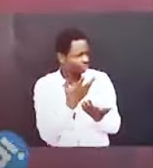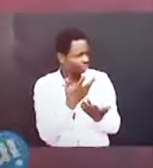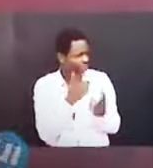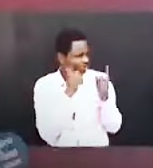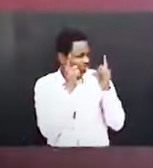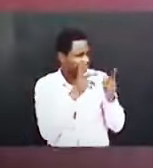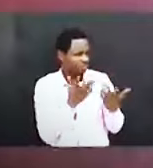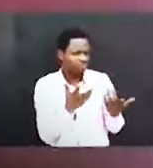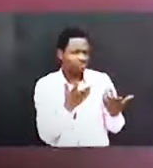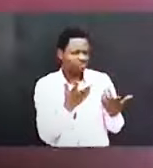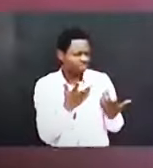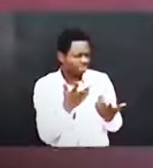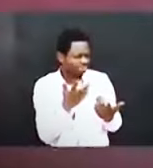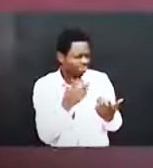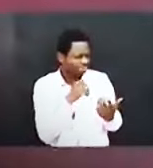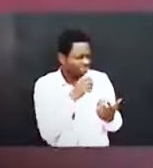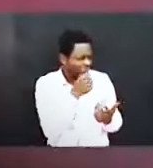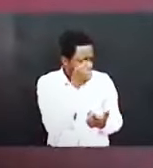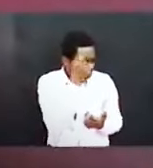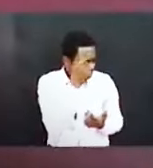I said,